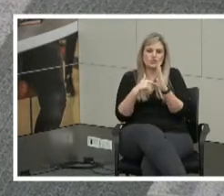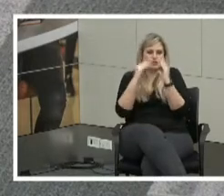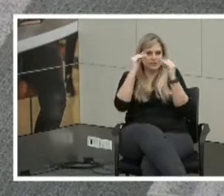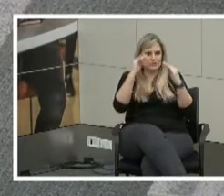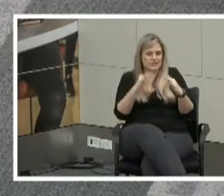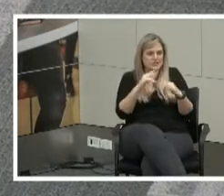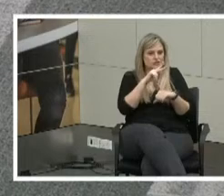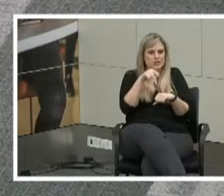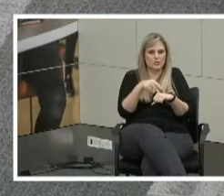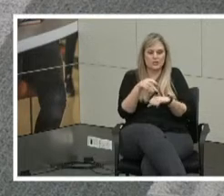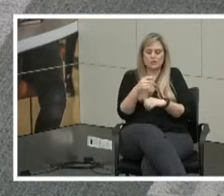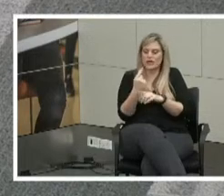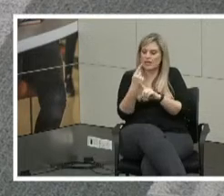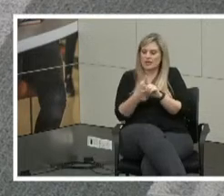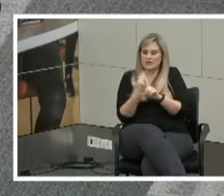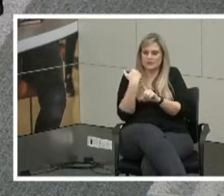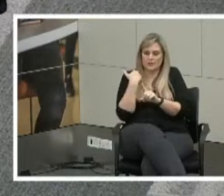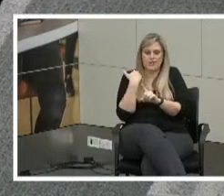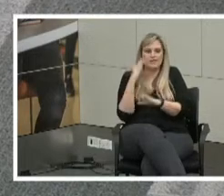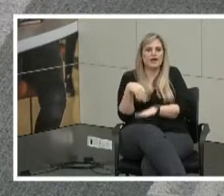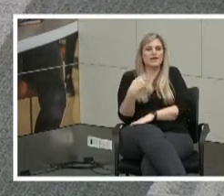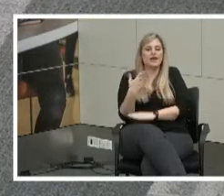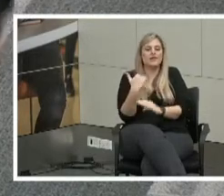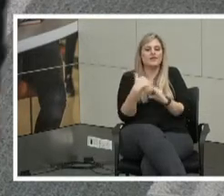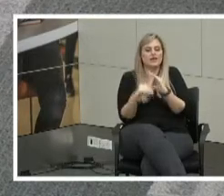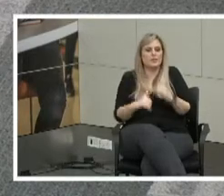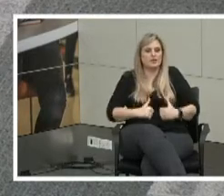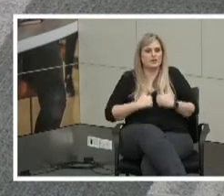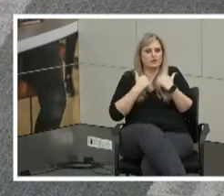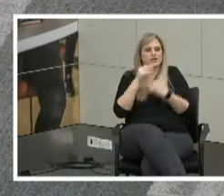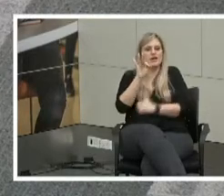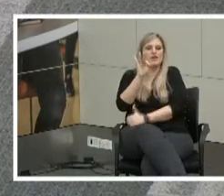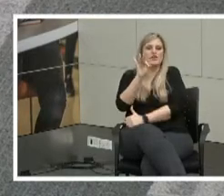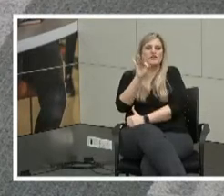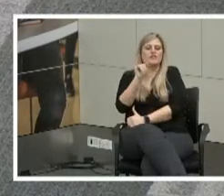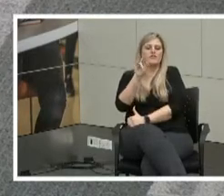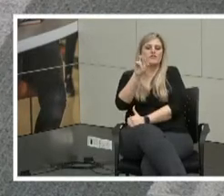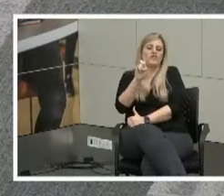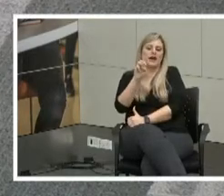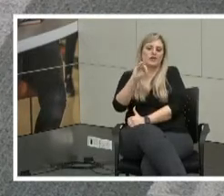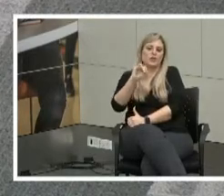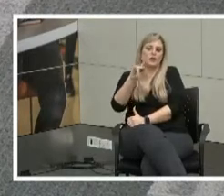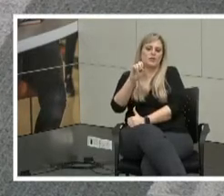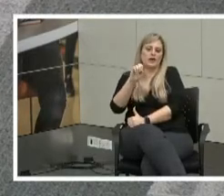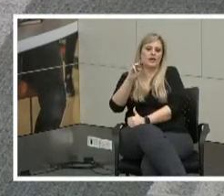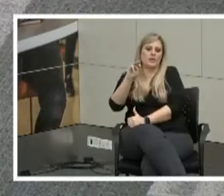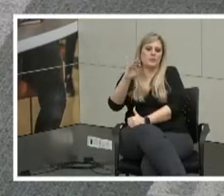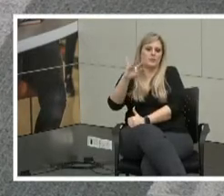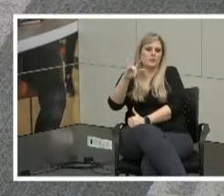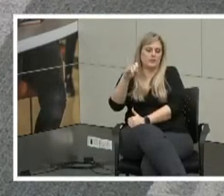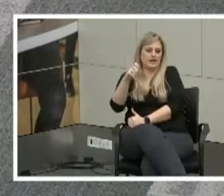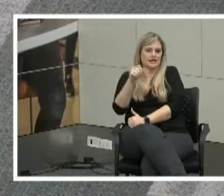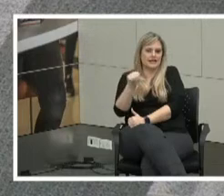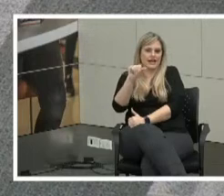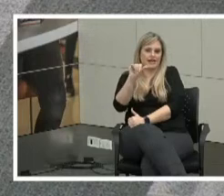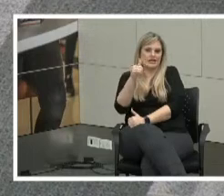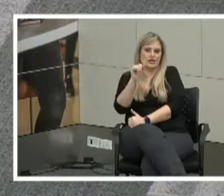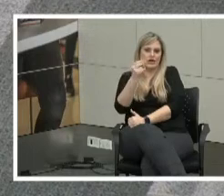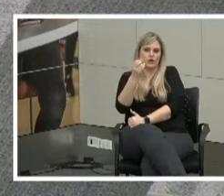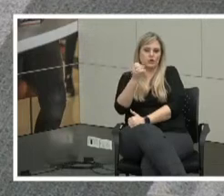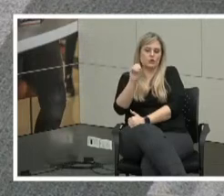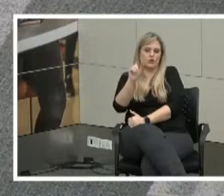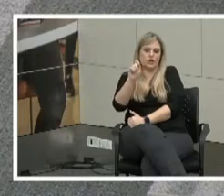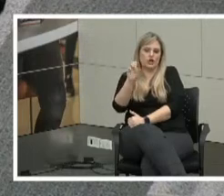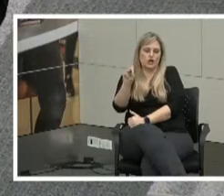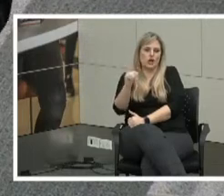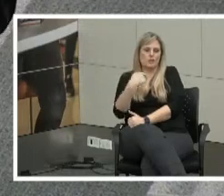fired last month I gave an email address fire Mike miles yahoo.com of which several responded one teacher said